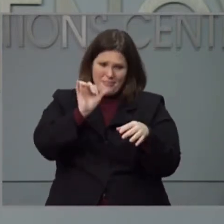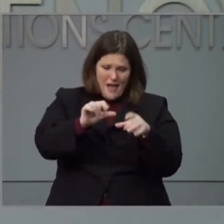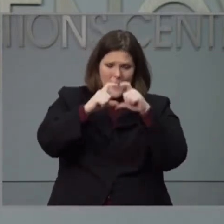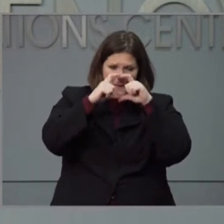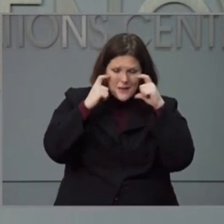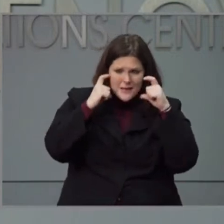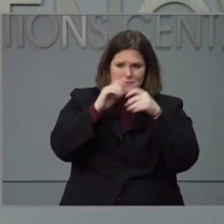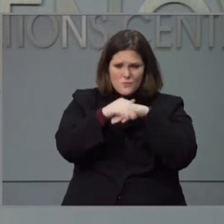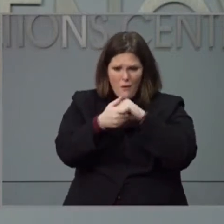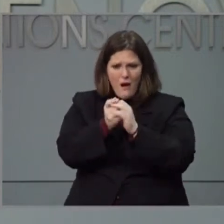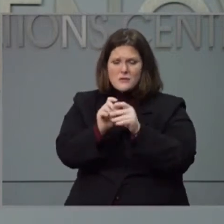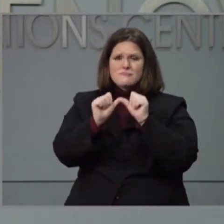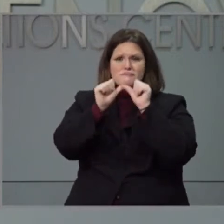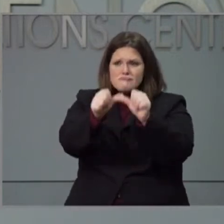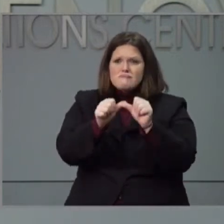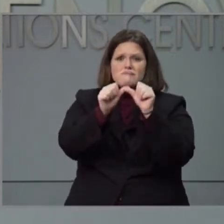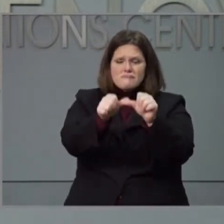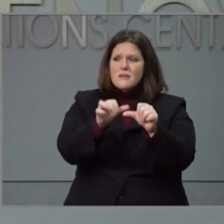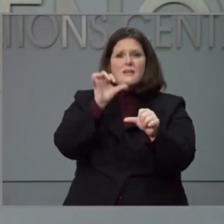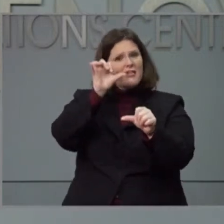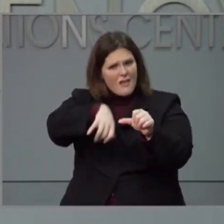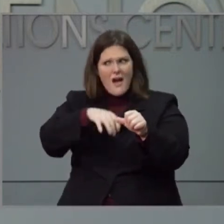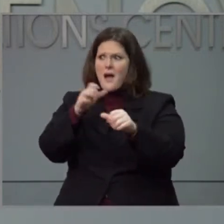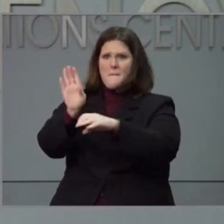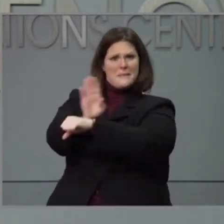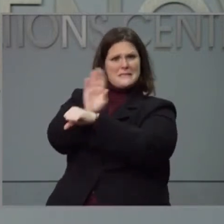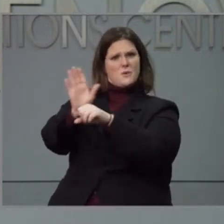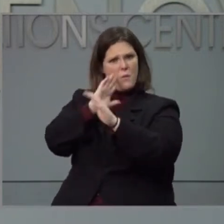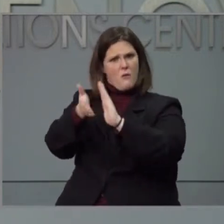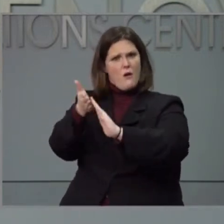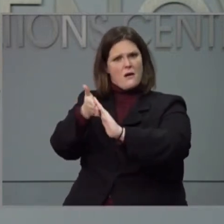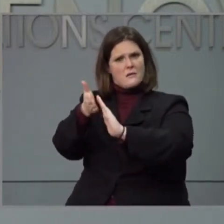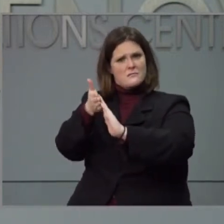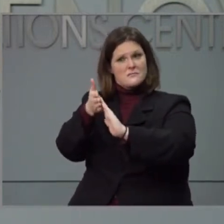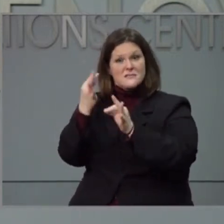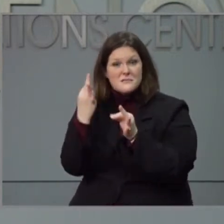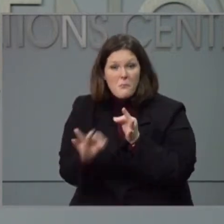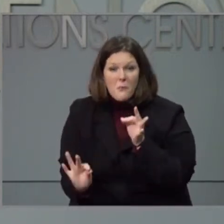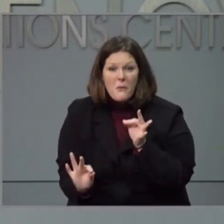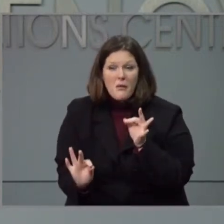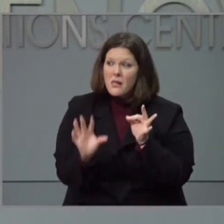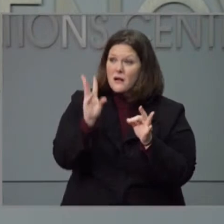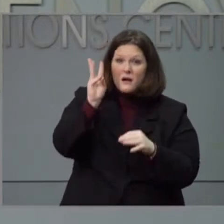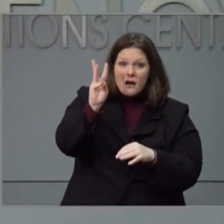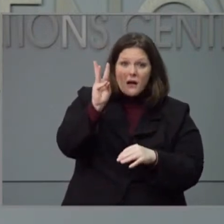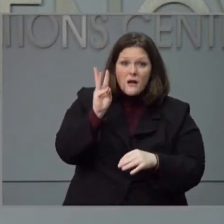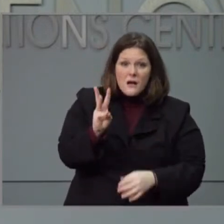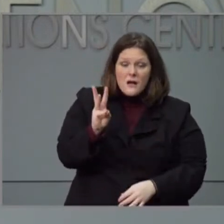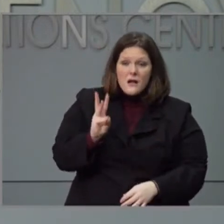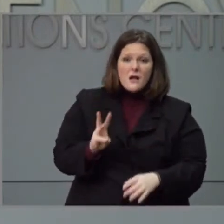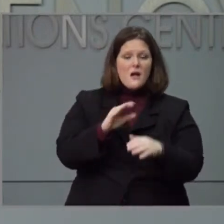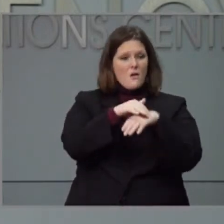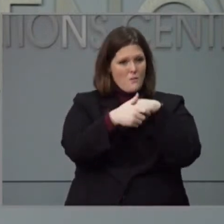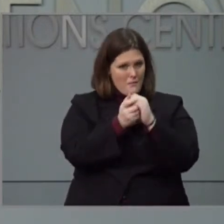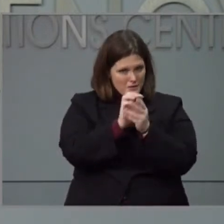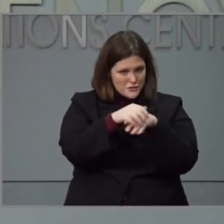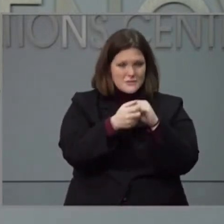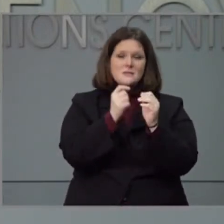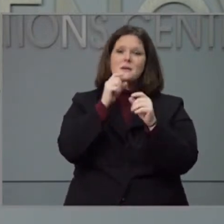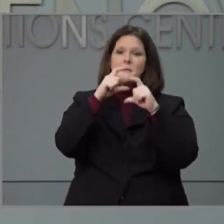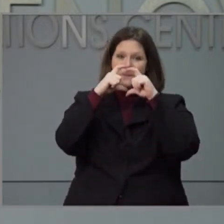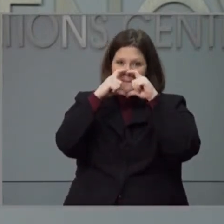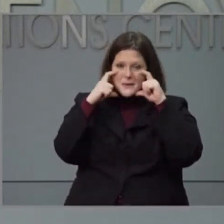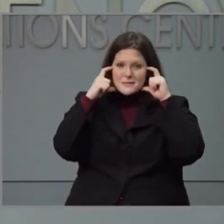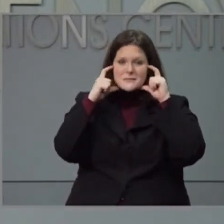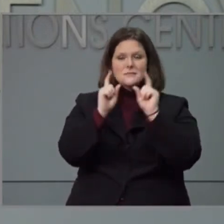open, that don't impact our economy. And those simple things are wearing a mask and waiting 6 feet apart and really thinking about